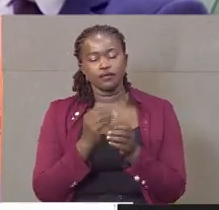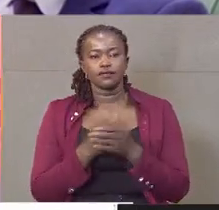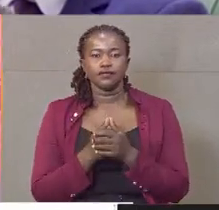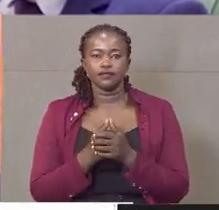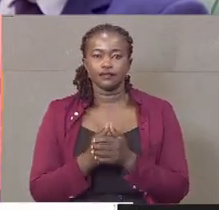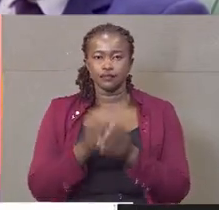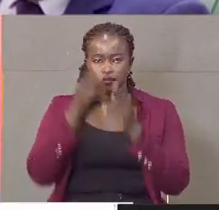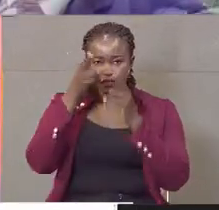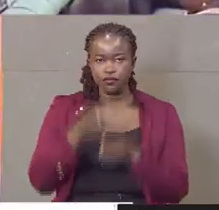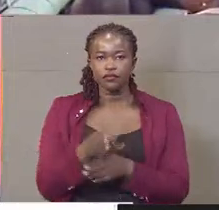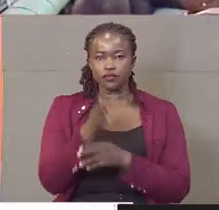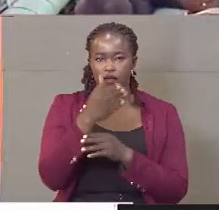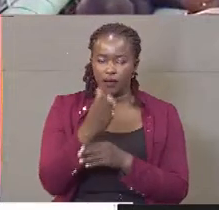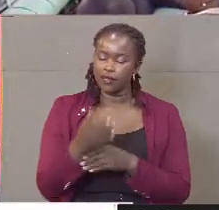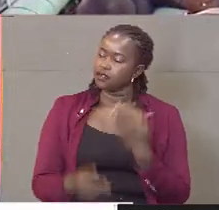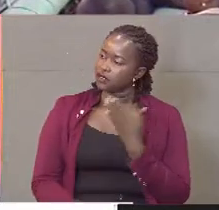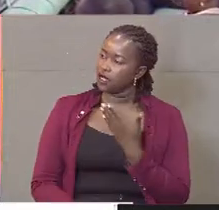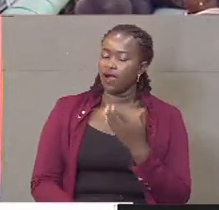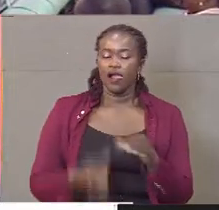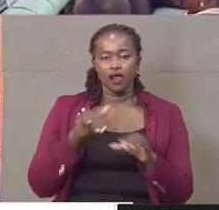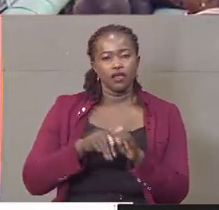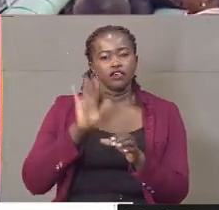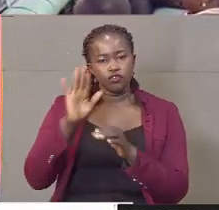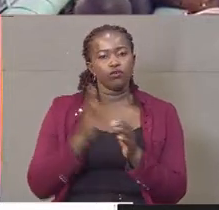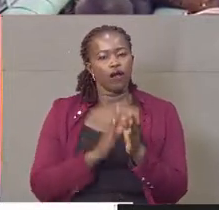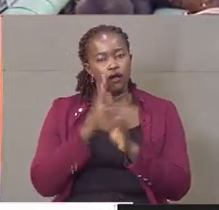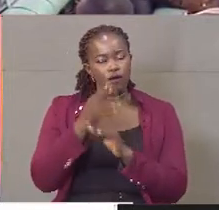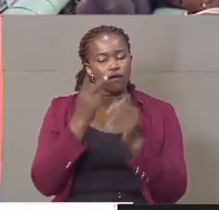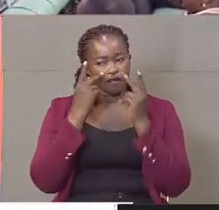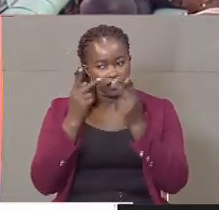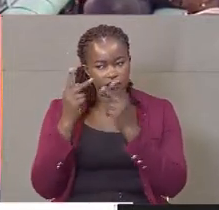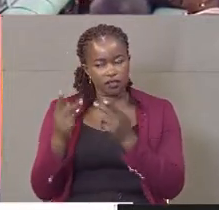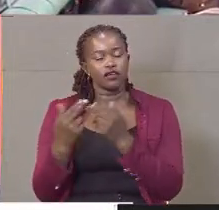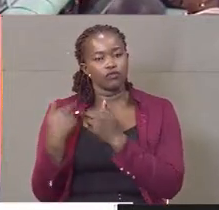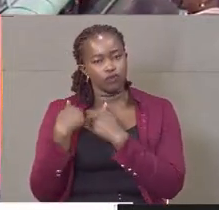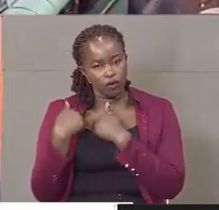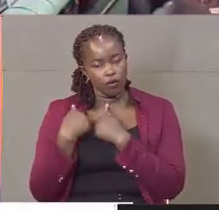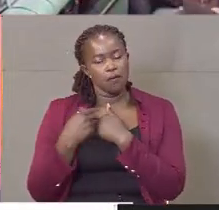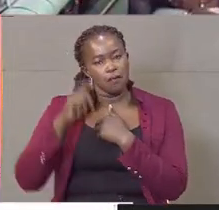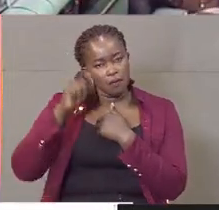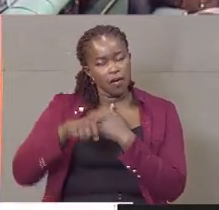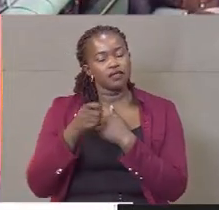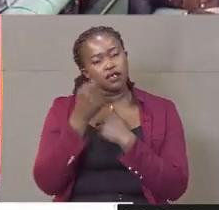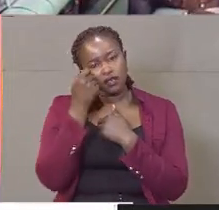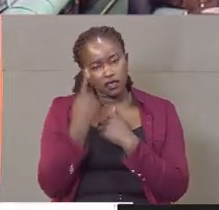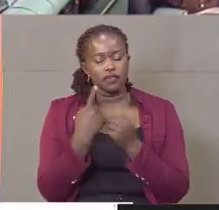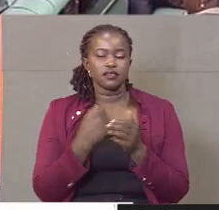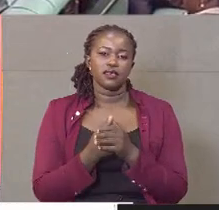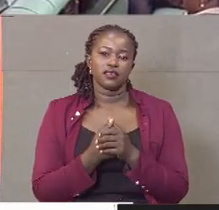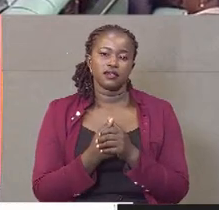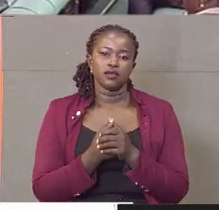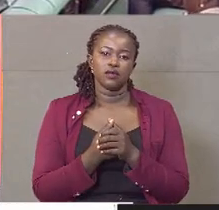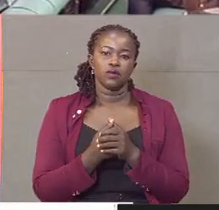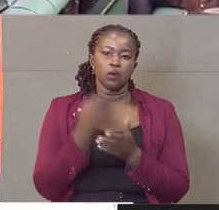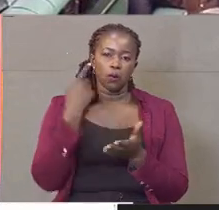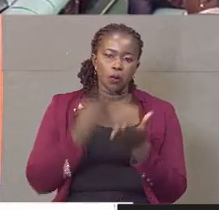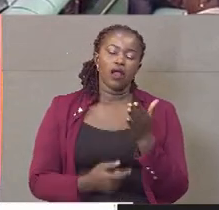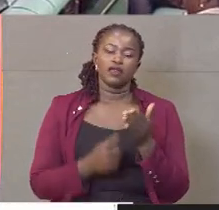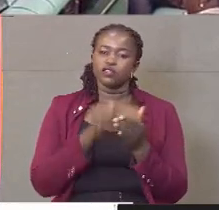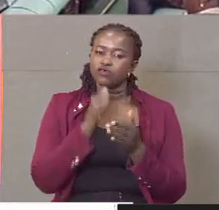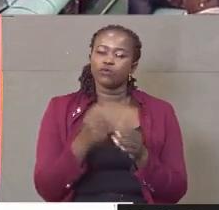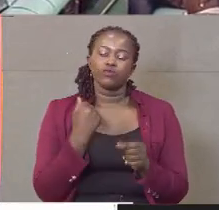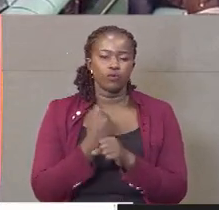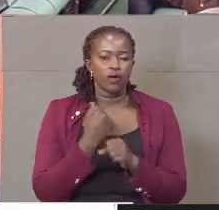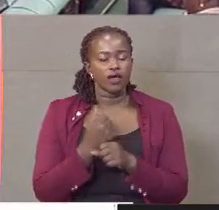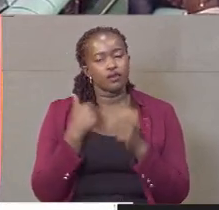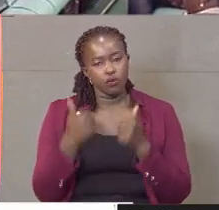Minister. In your oversight role, you should be able to find out what is not working out well.